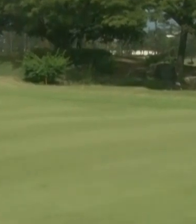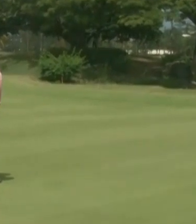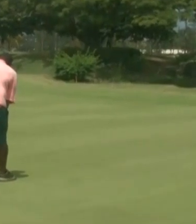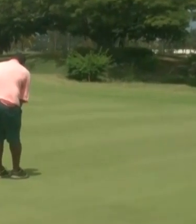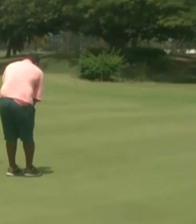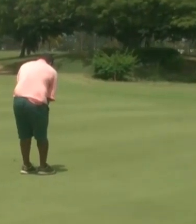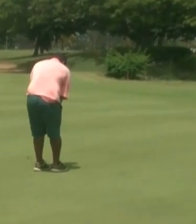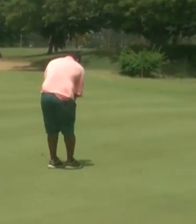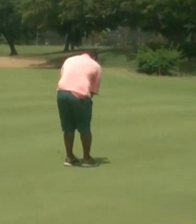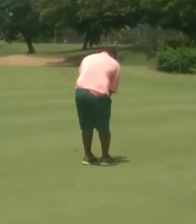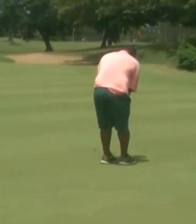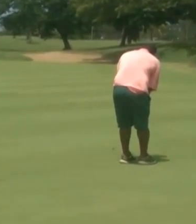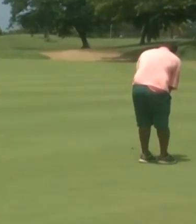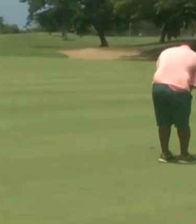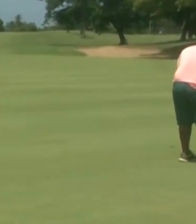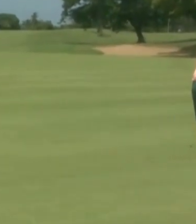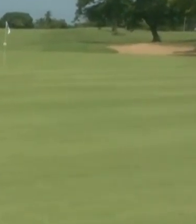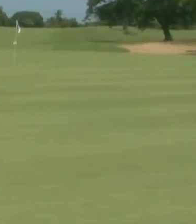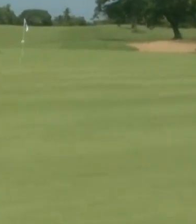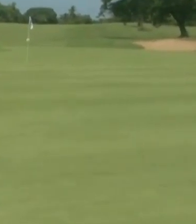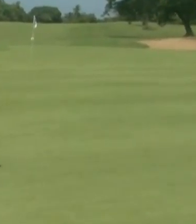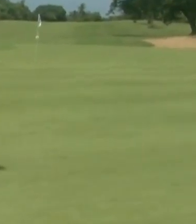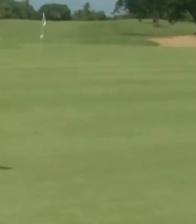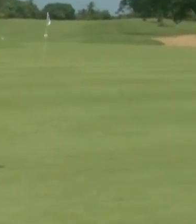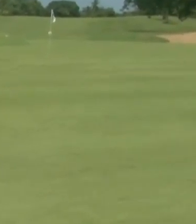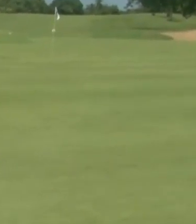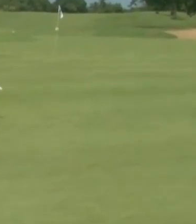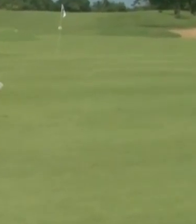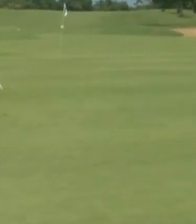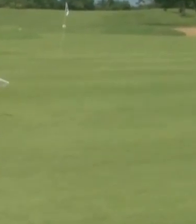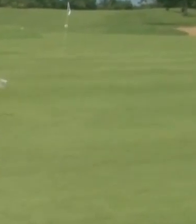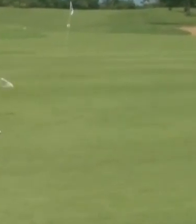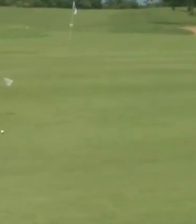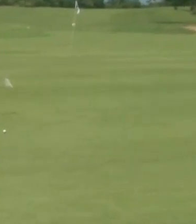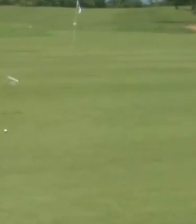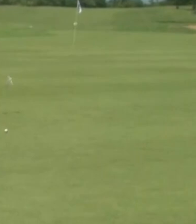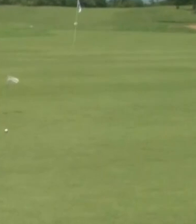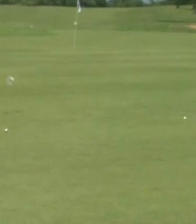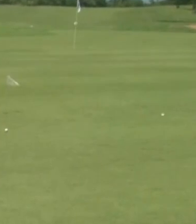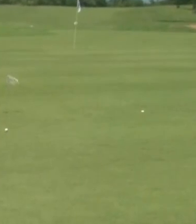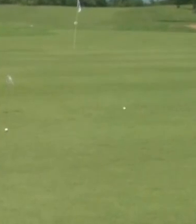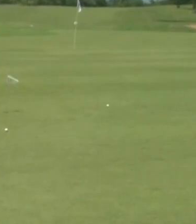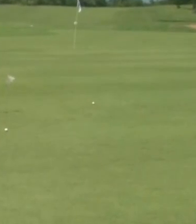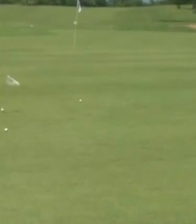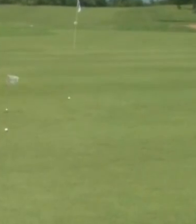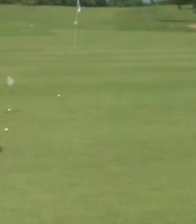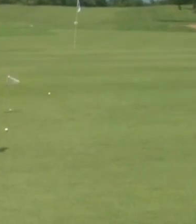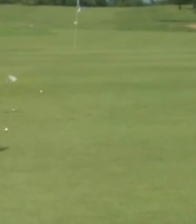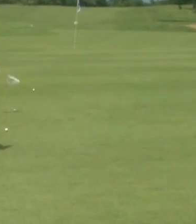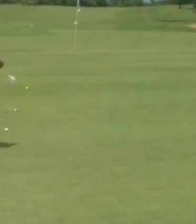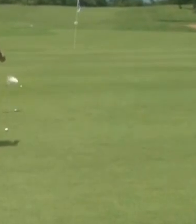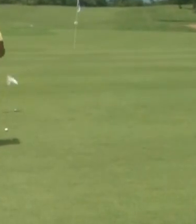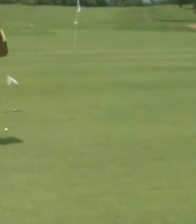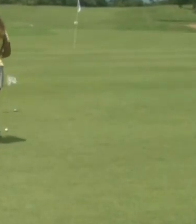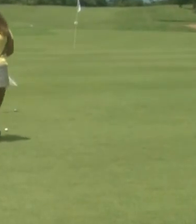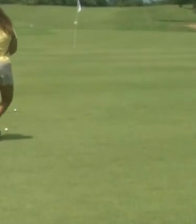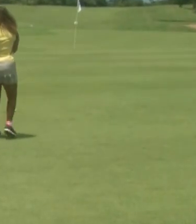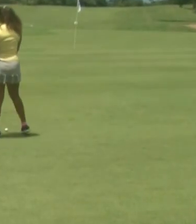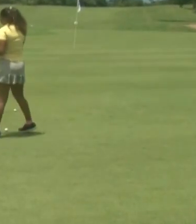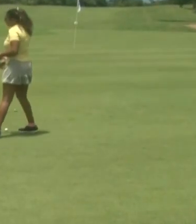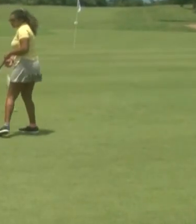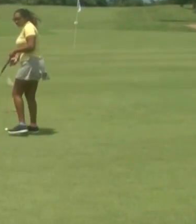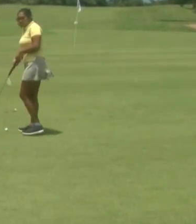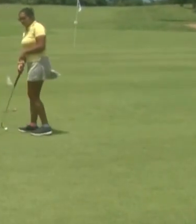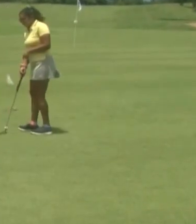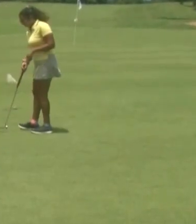attracted a large field of 139 players from over 10 different countries. It's a 54-hole stroke play tournament in which